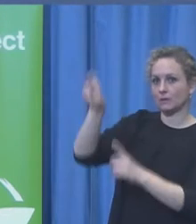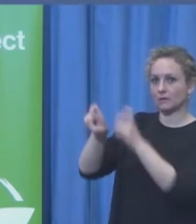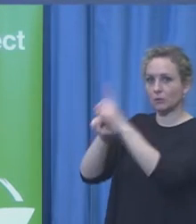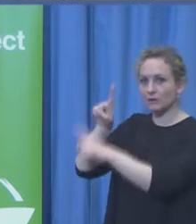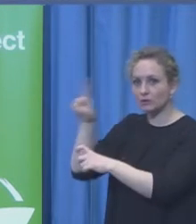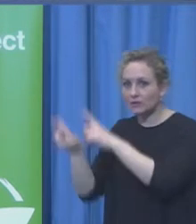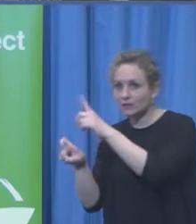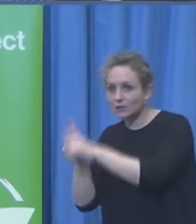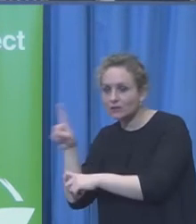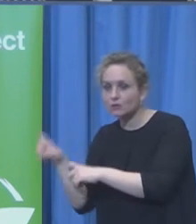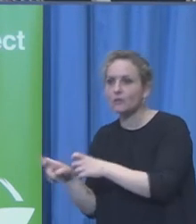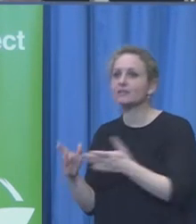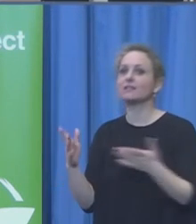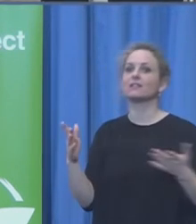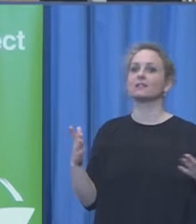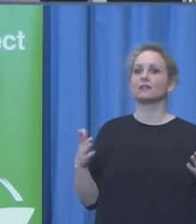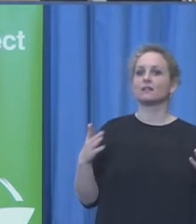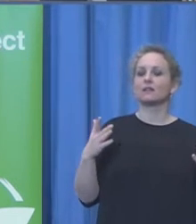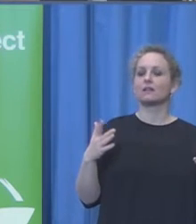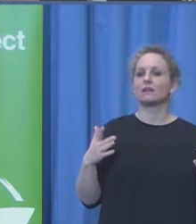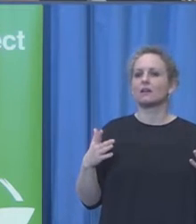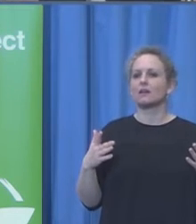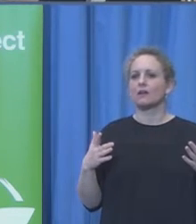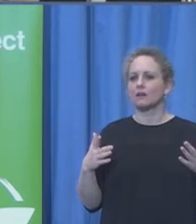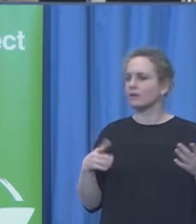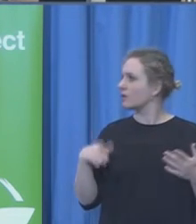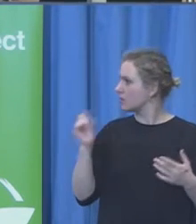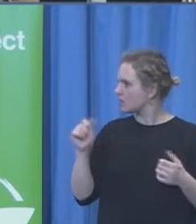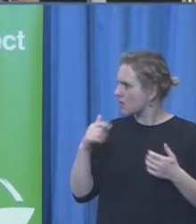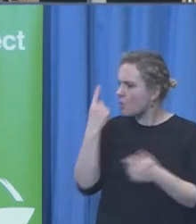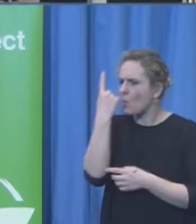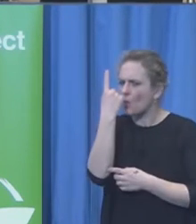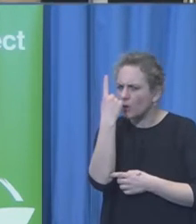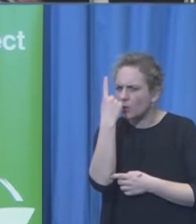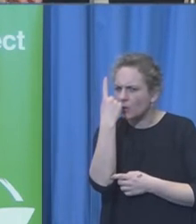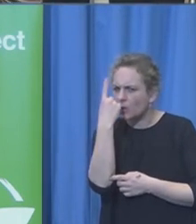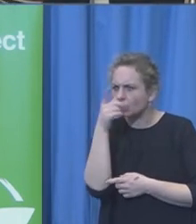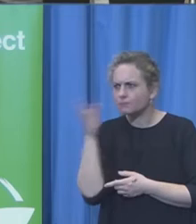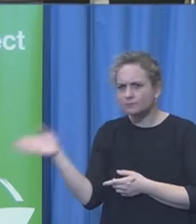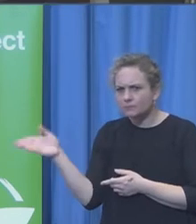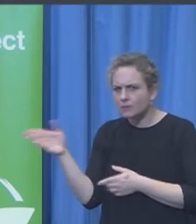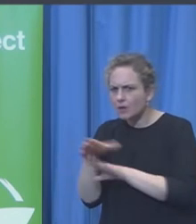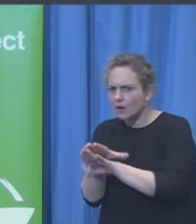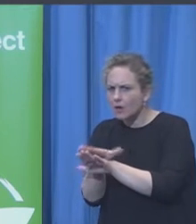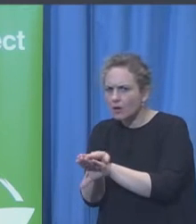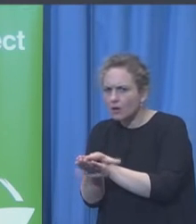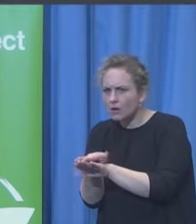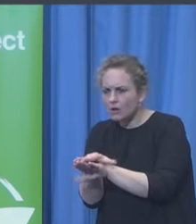Mr. Wanning, could you please respond from the Austrian side? Thank you.